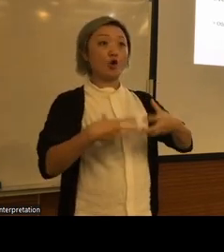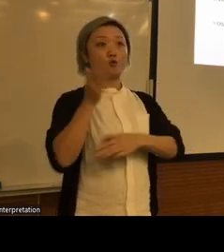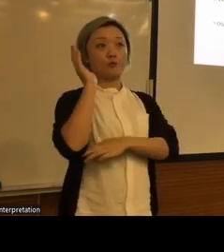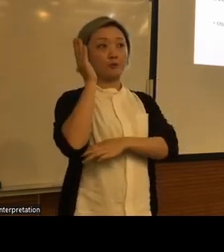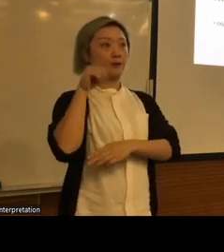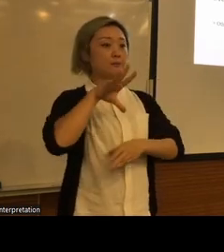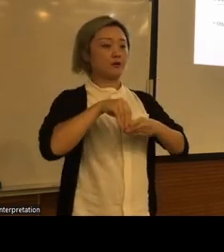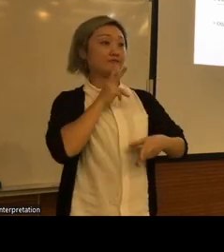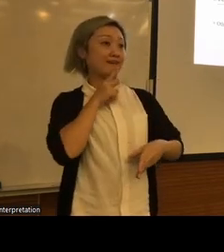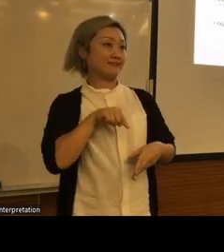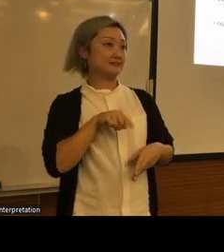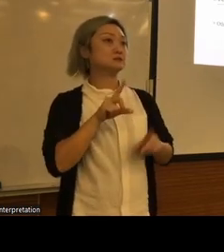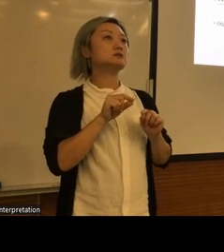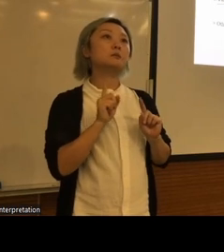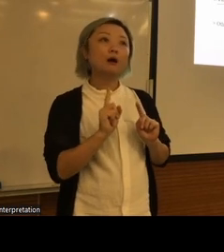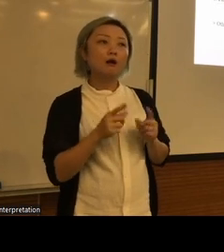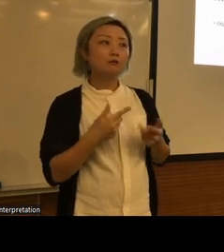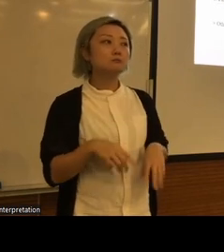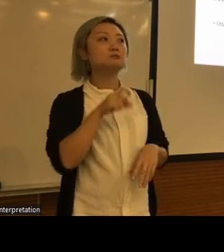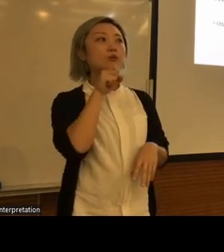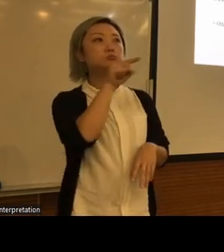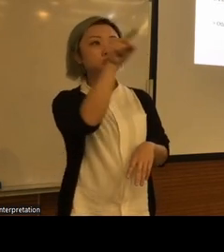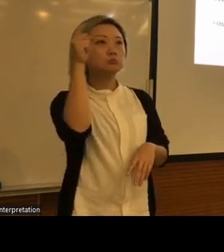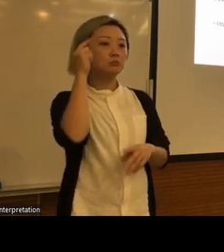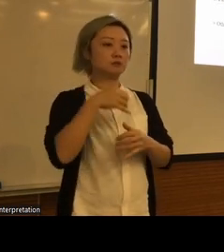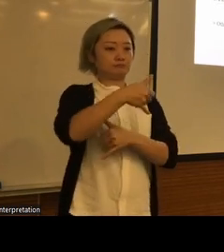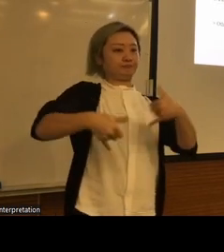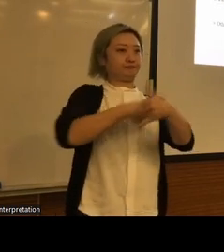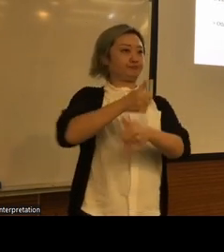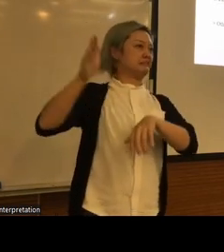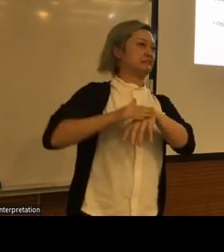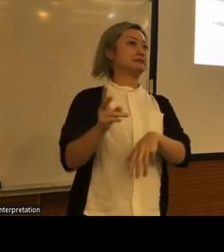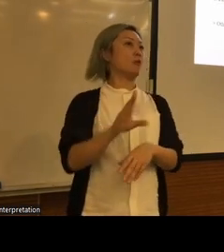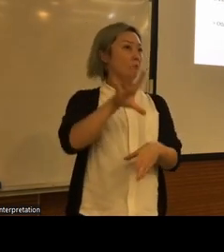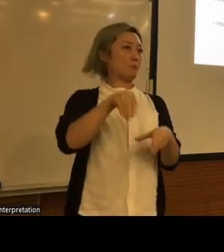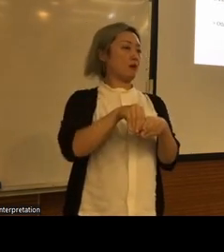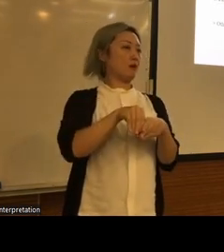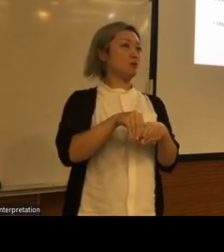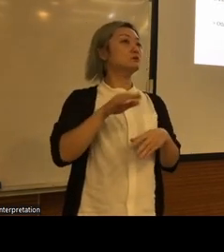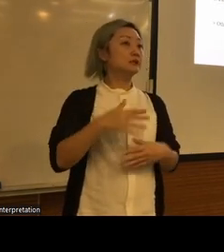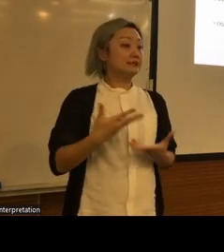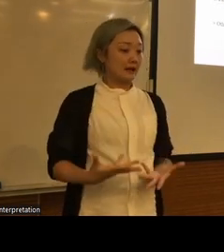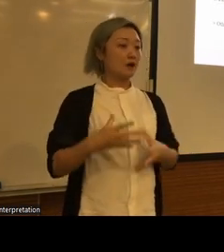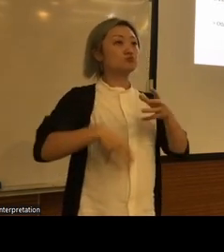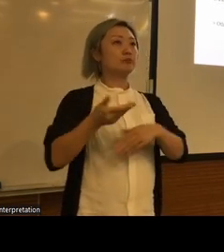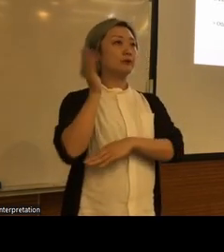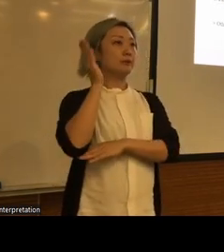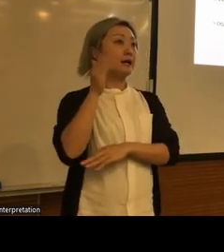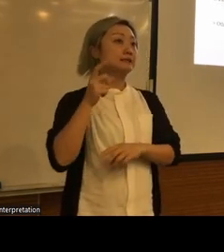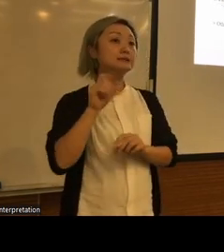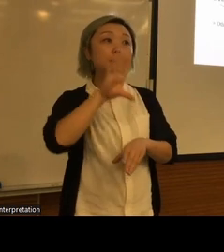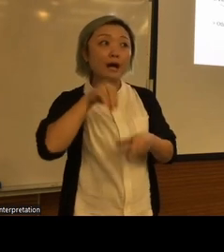the requirement in terms of performance quality. First of all, conference interpreters are